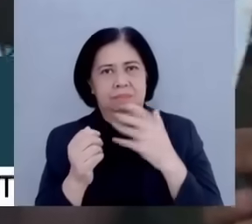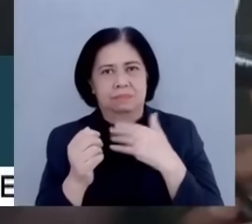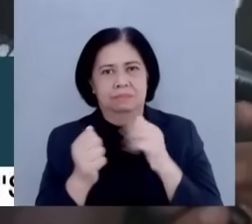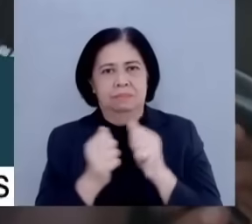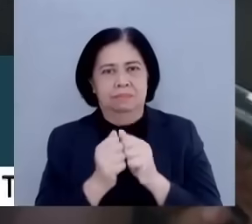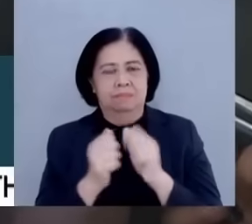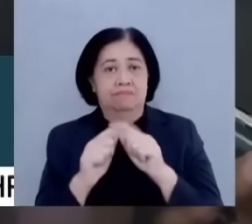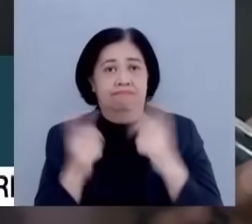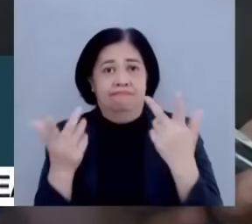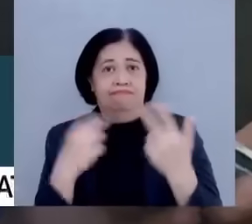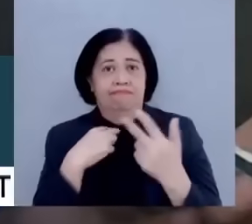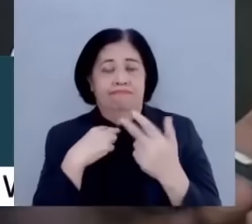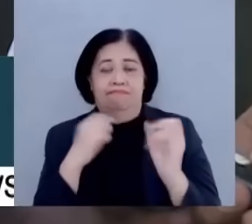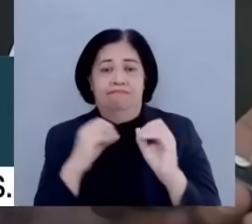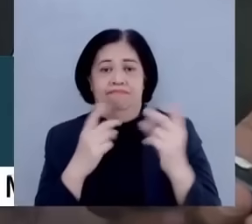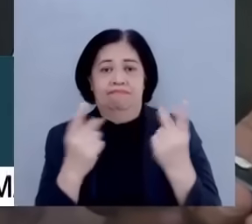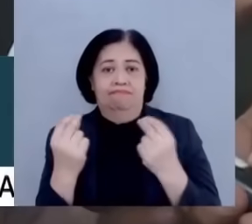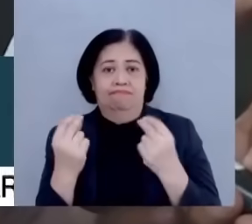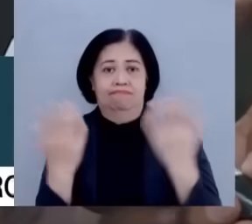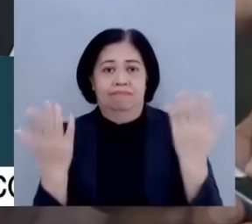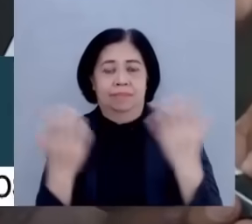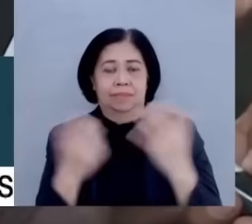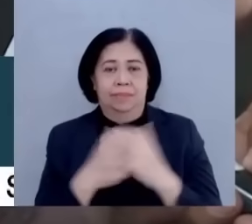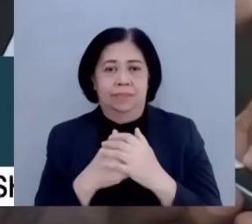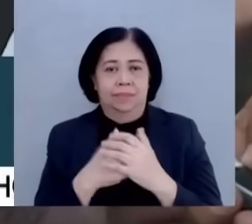akong magawa. Wala akong magawa. Kasi